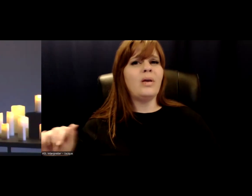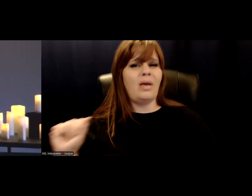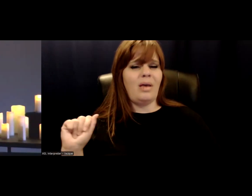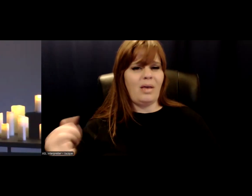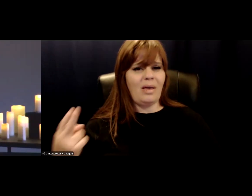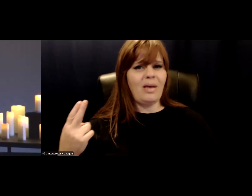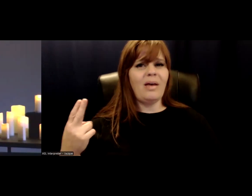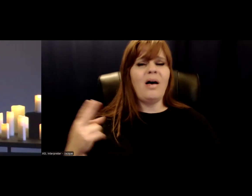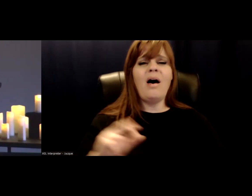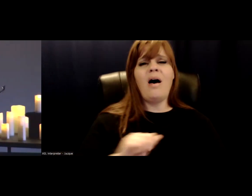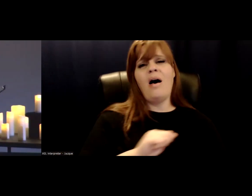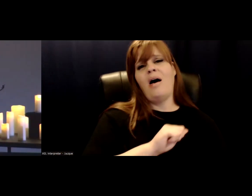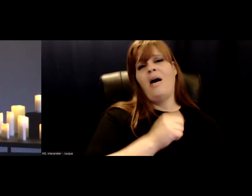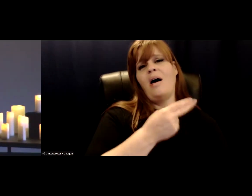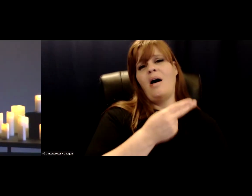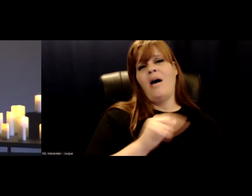Hallelujah.